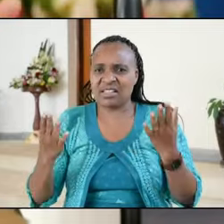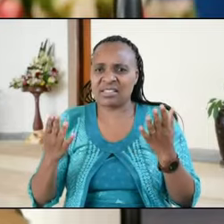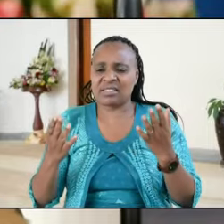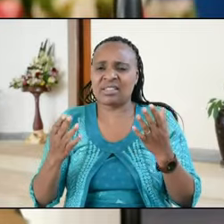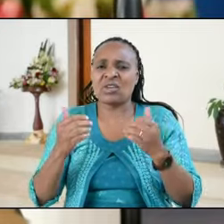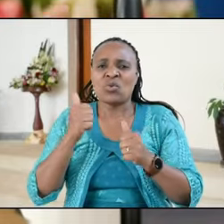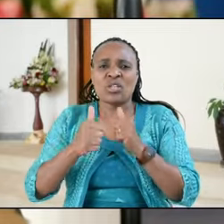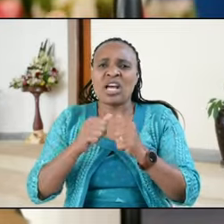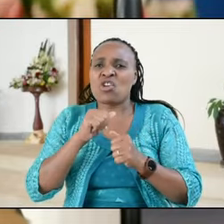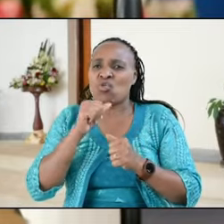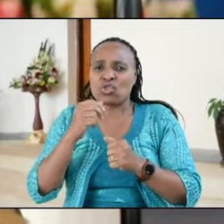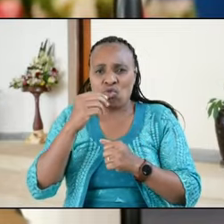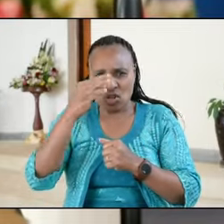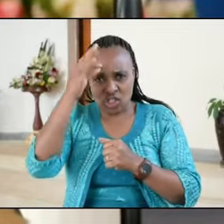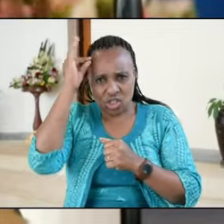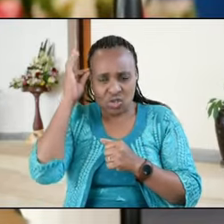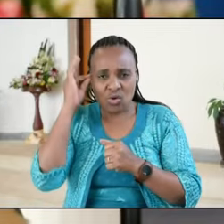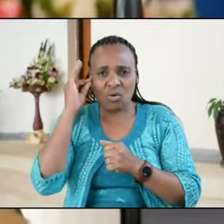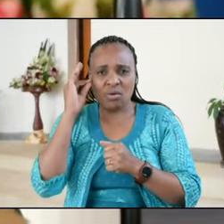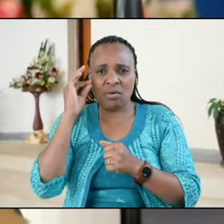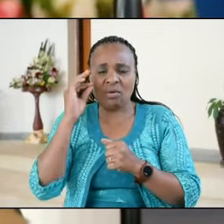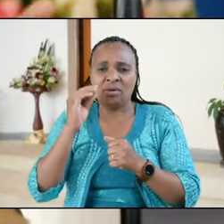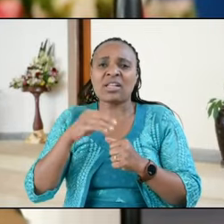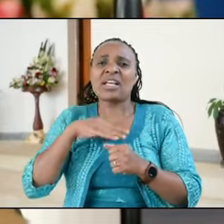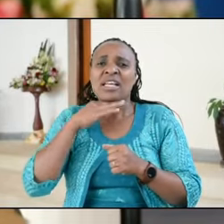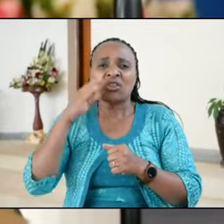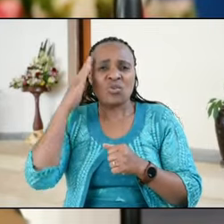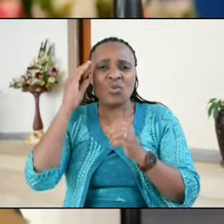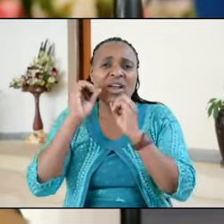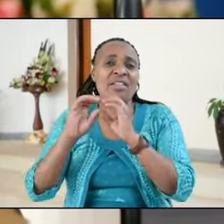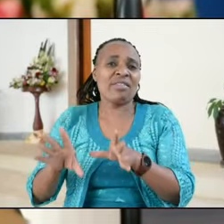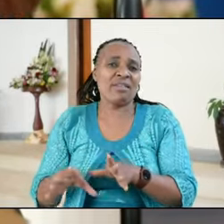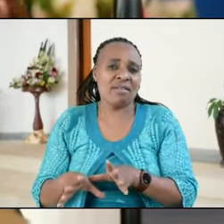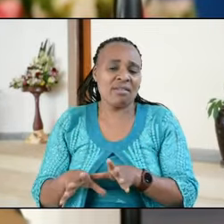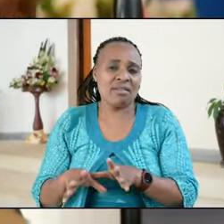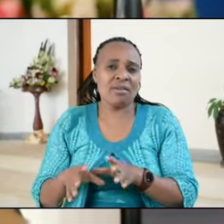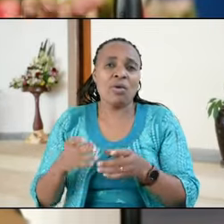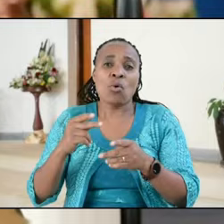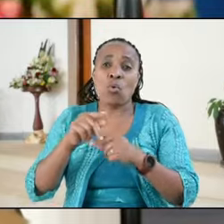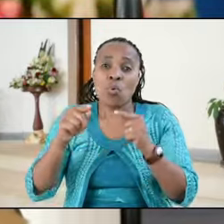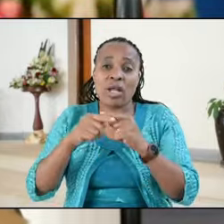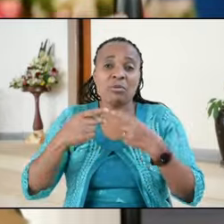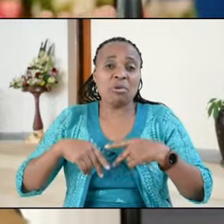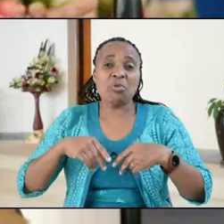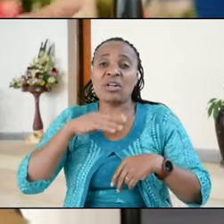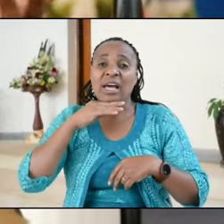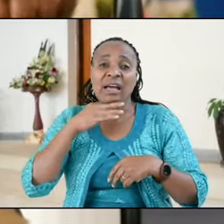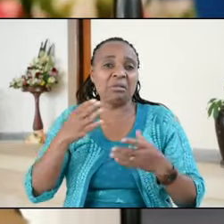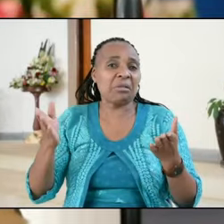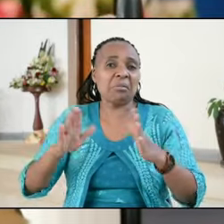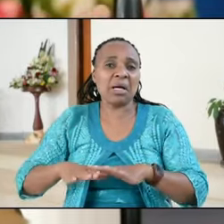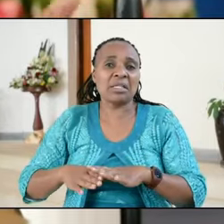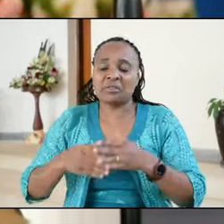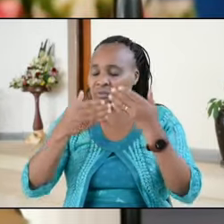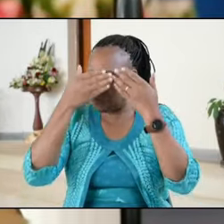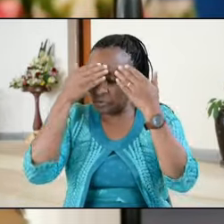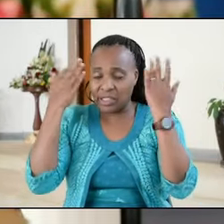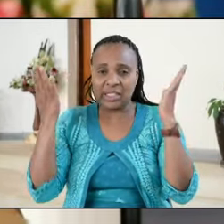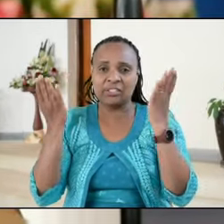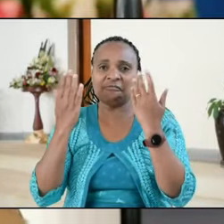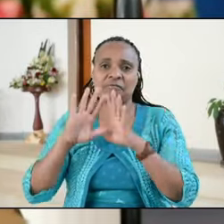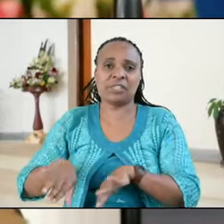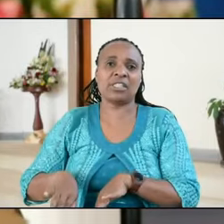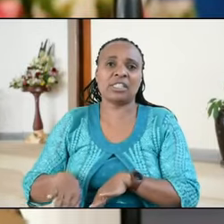doctrinal really, because Ecclesiastes says the dead know nothing. And when people die, they are buried, and that's the end, and we wait for resurrection.